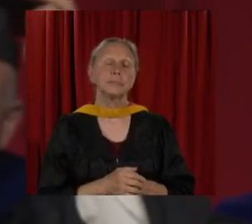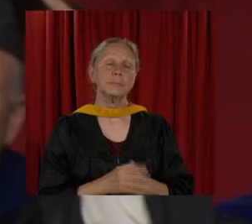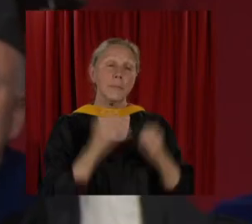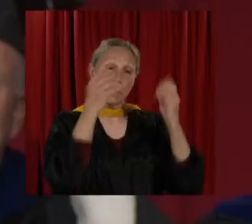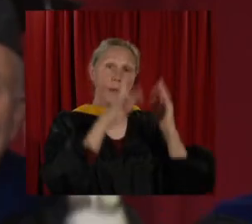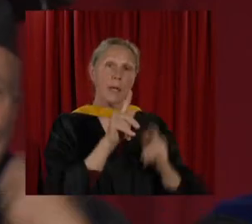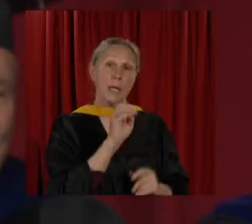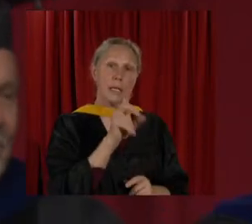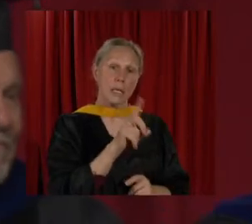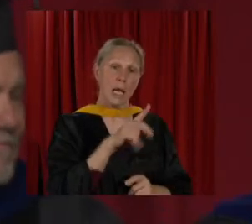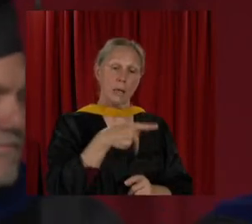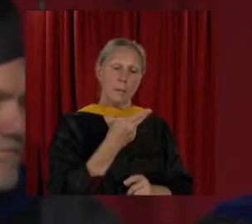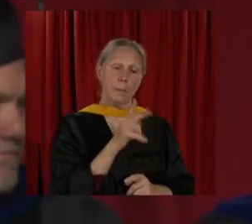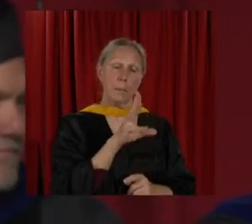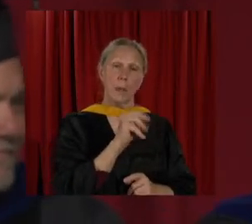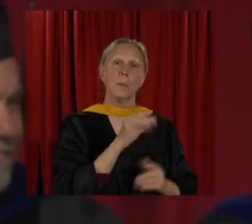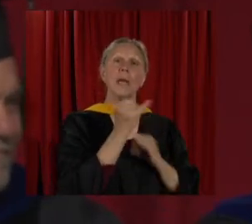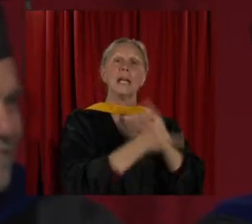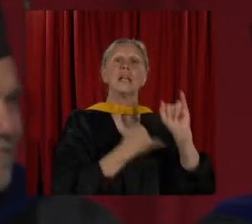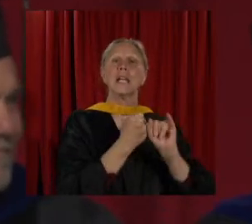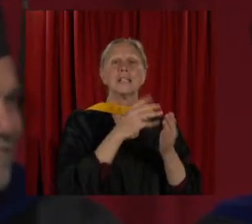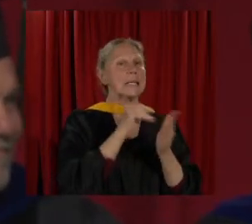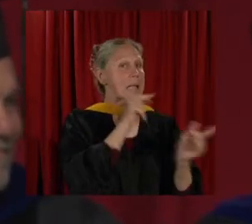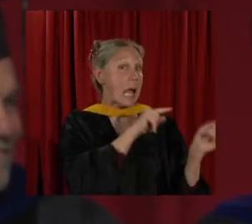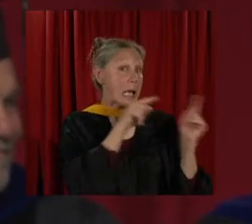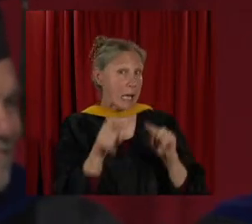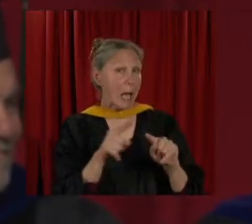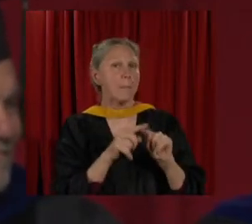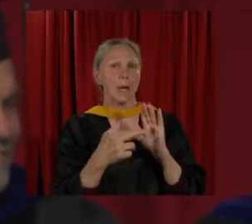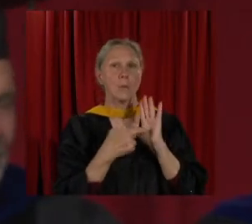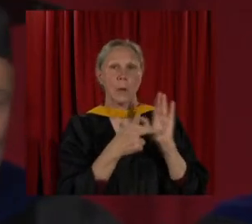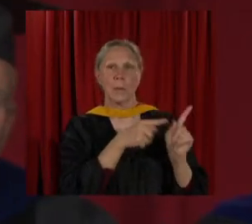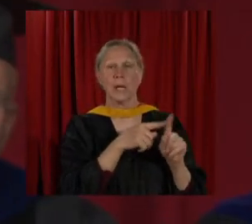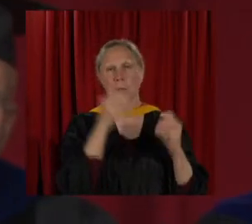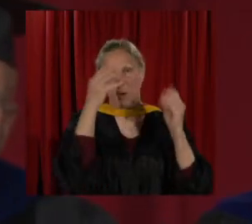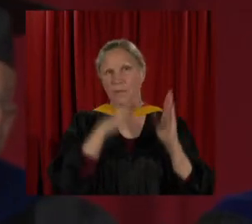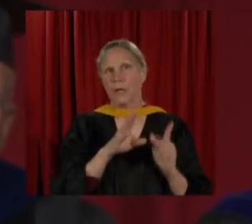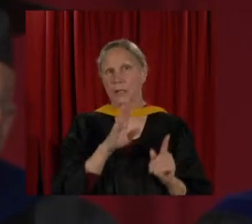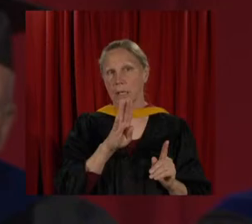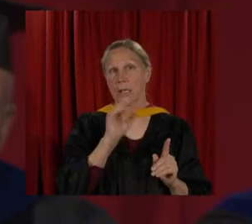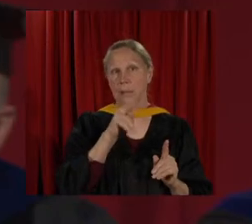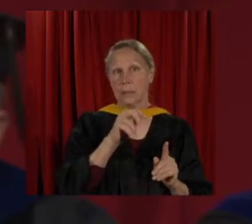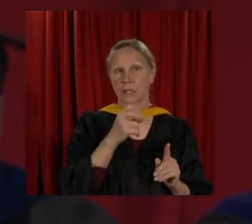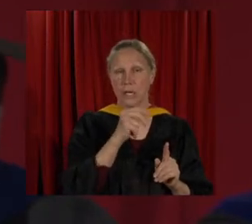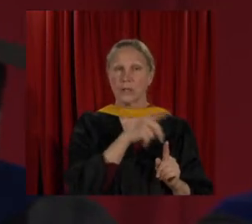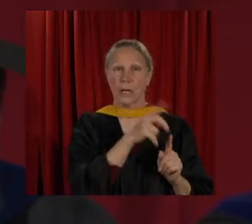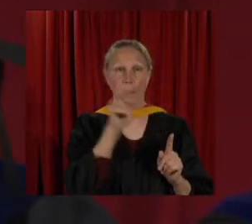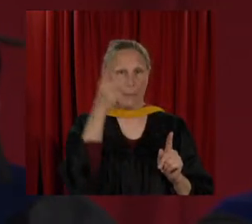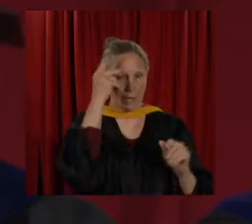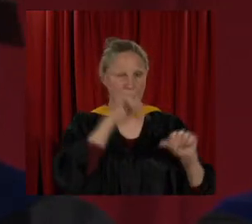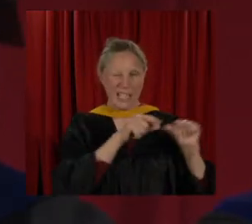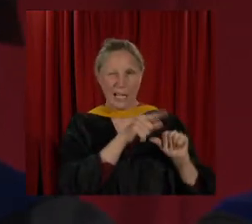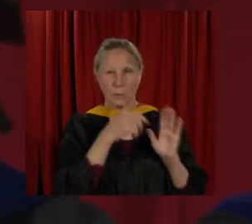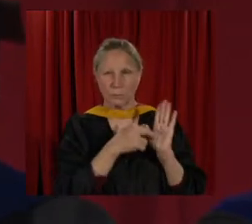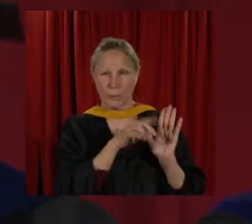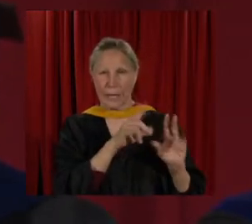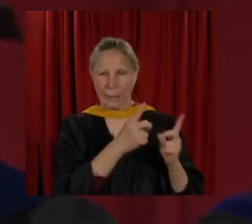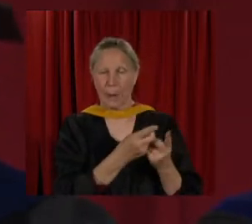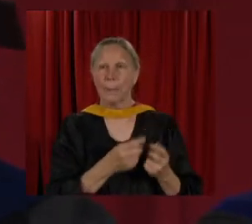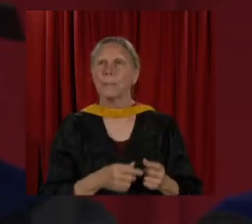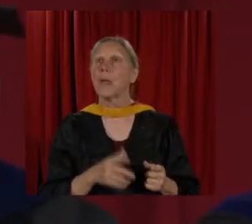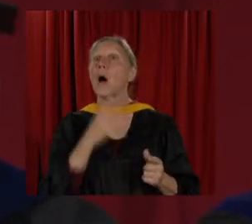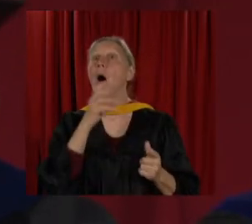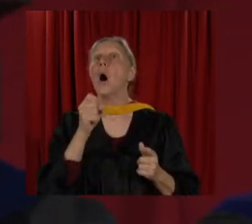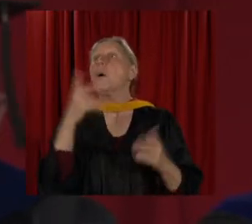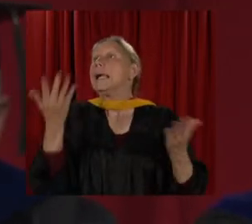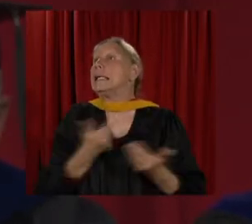Professor Ka Tsung, Director of International Studies, is not here today, but representing her will be Professor William Schreckheis, Chair of Political Science. Oh, Ka